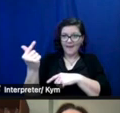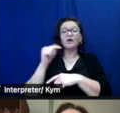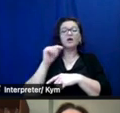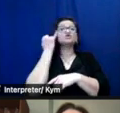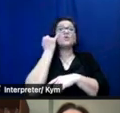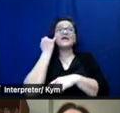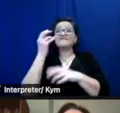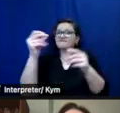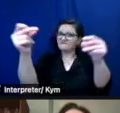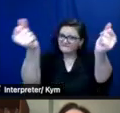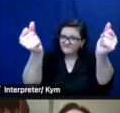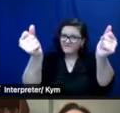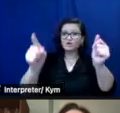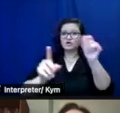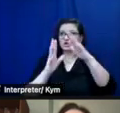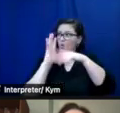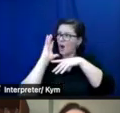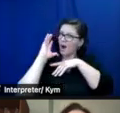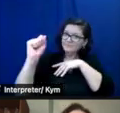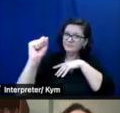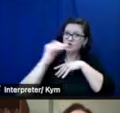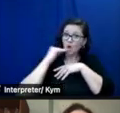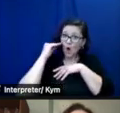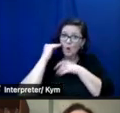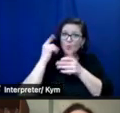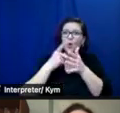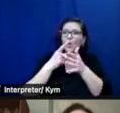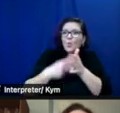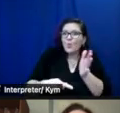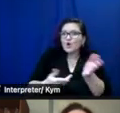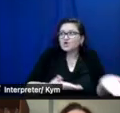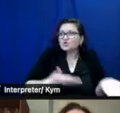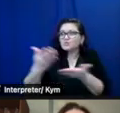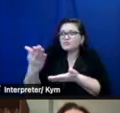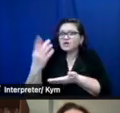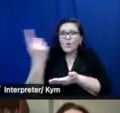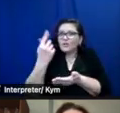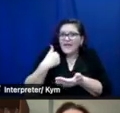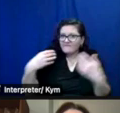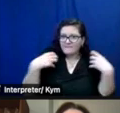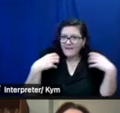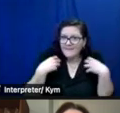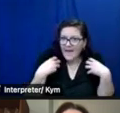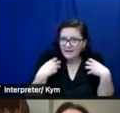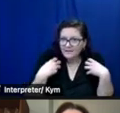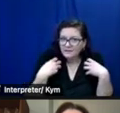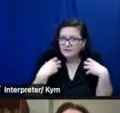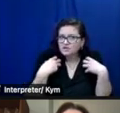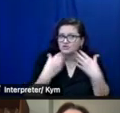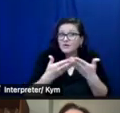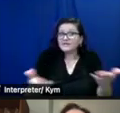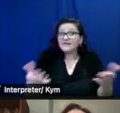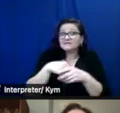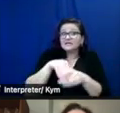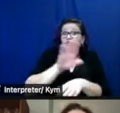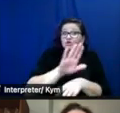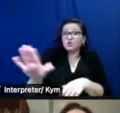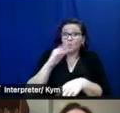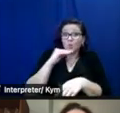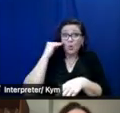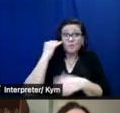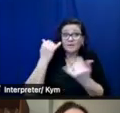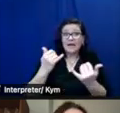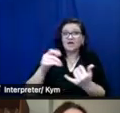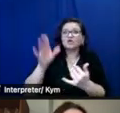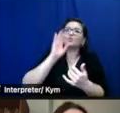house very quickly, what would you take? And you only have a backpack. So are there things that you have now in your house that you would have to take with you?